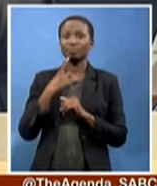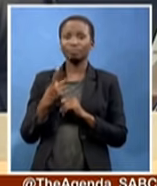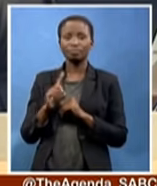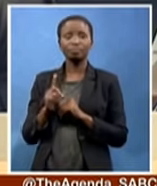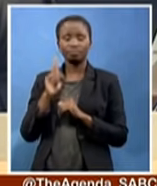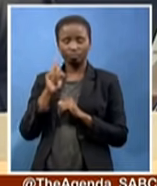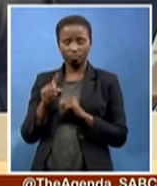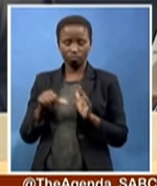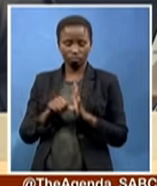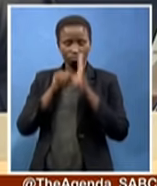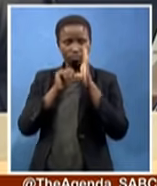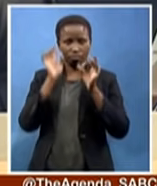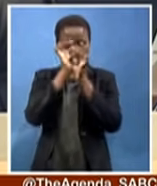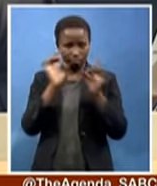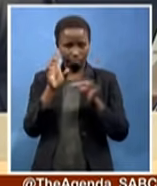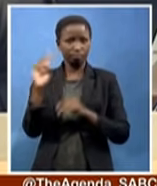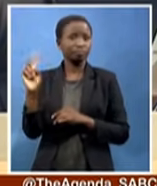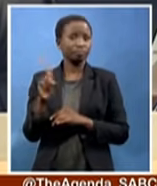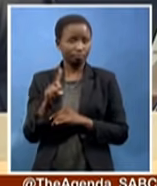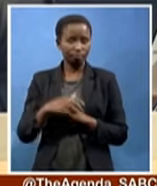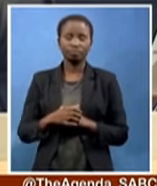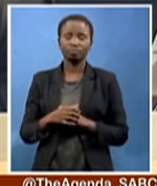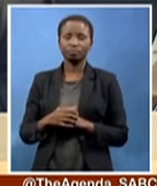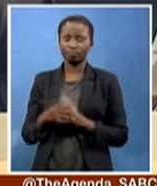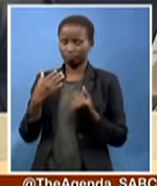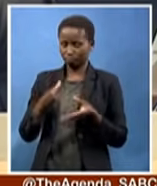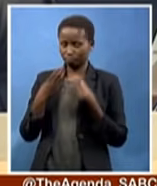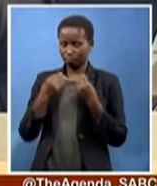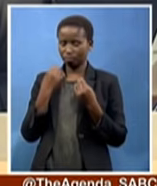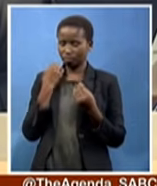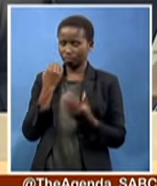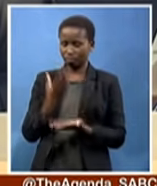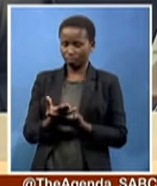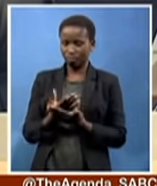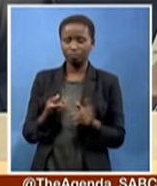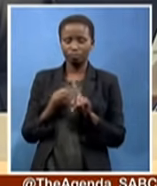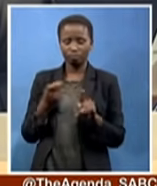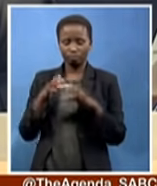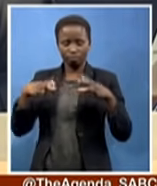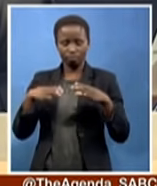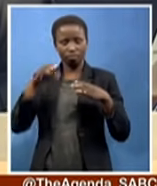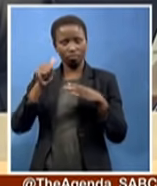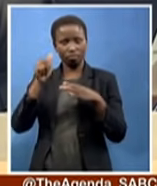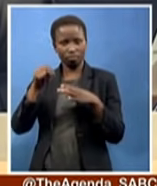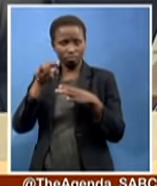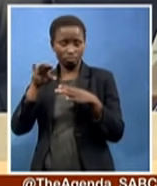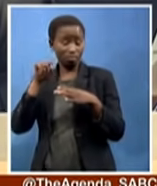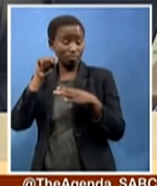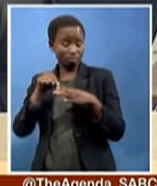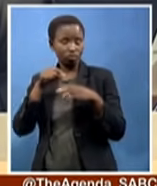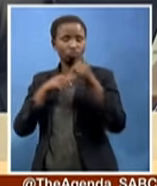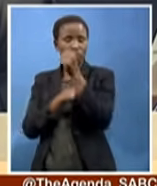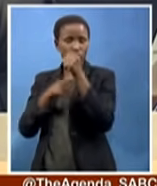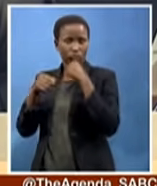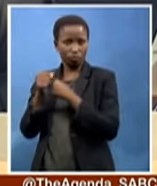claims made within ANC structures of the possibility that members of the Gupta family